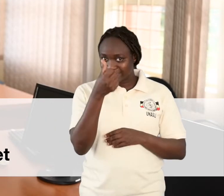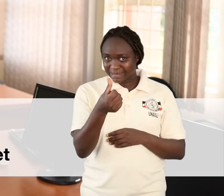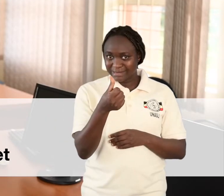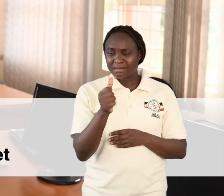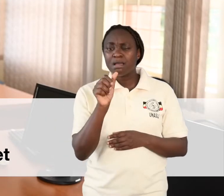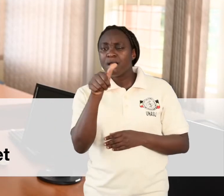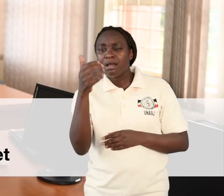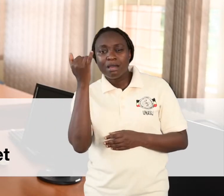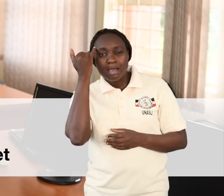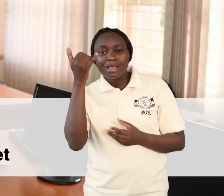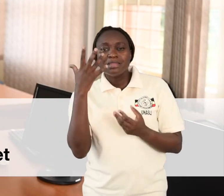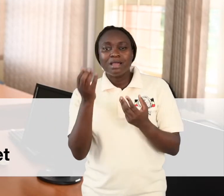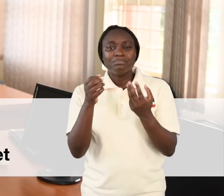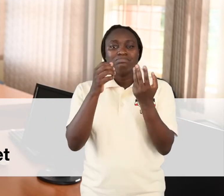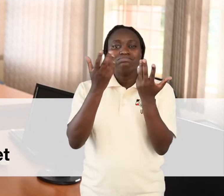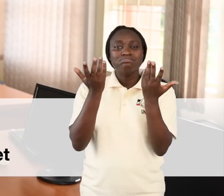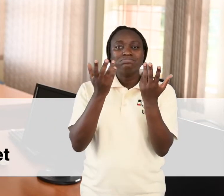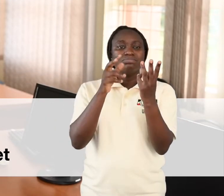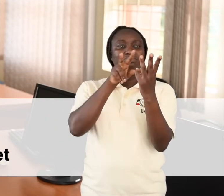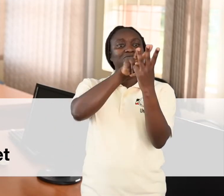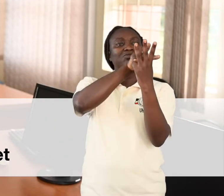thinking of?